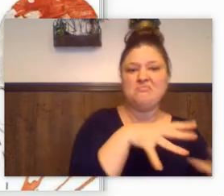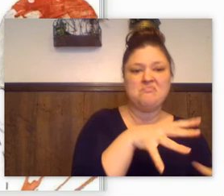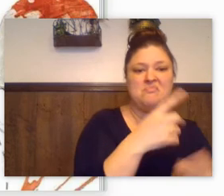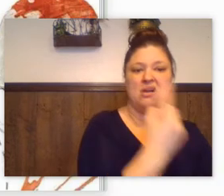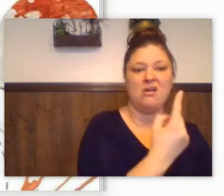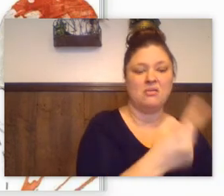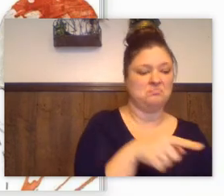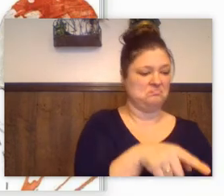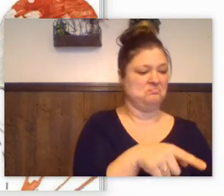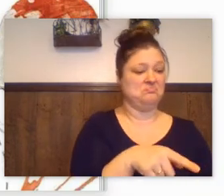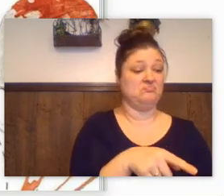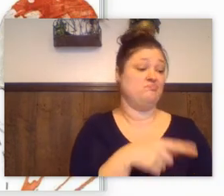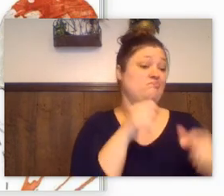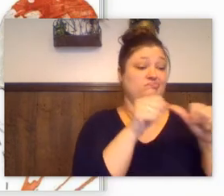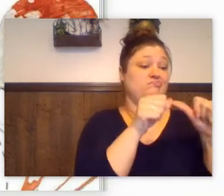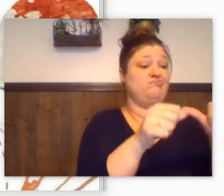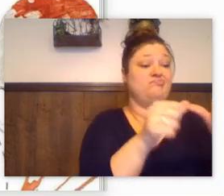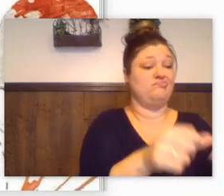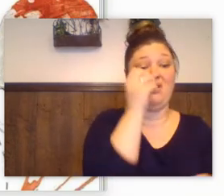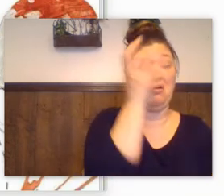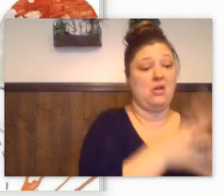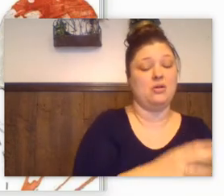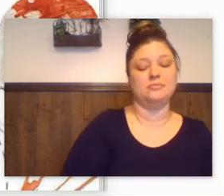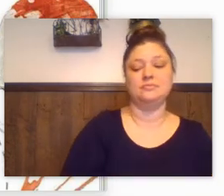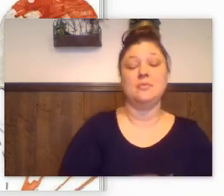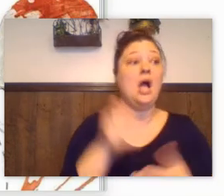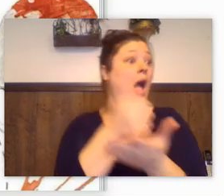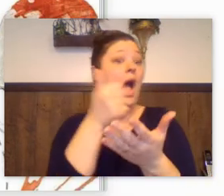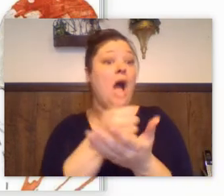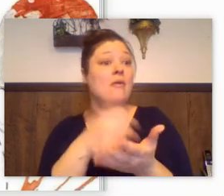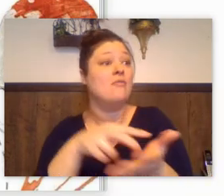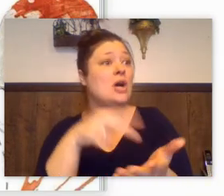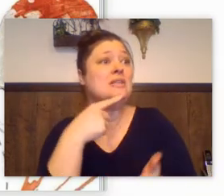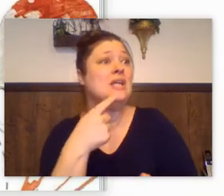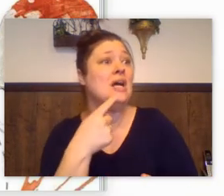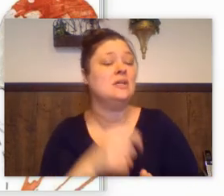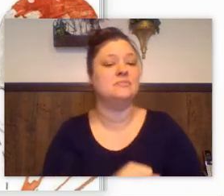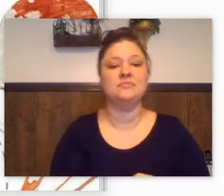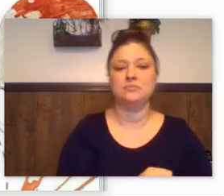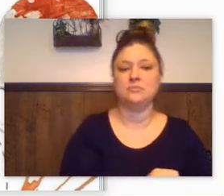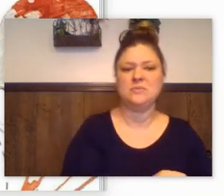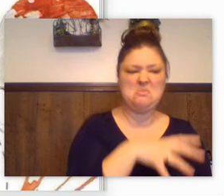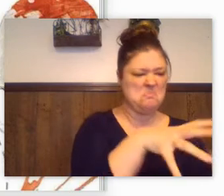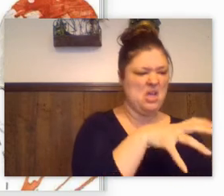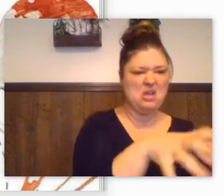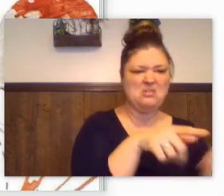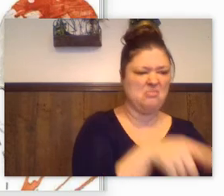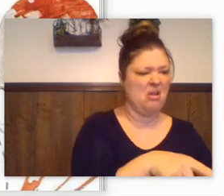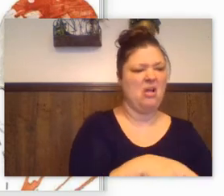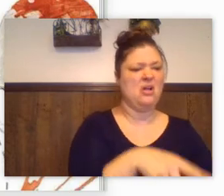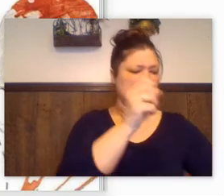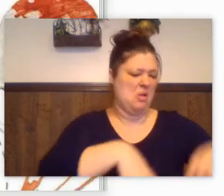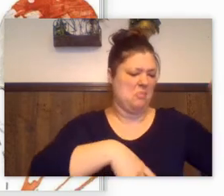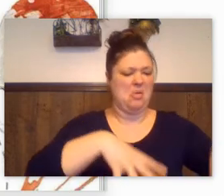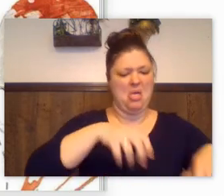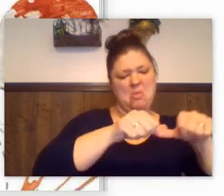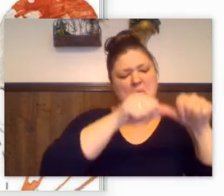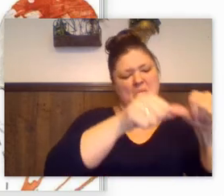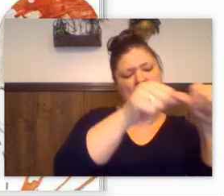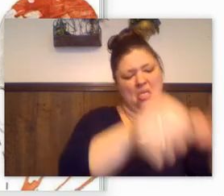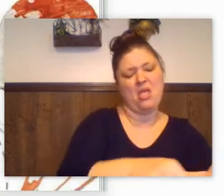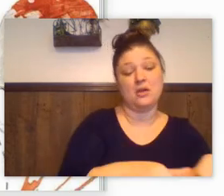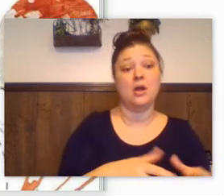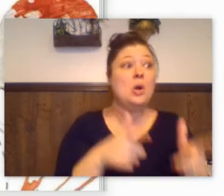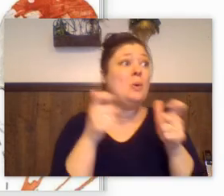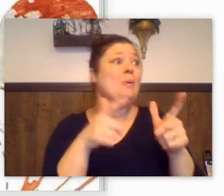not careful. "Help," said the forks, while the messy thing continued to slop and splatter. "Quick,"